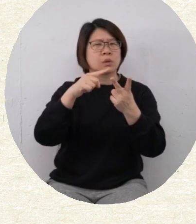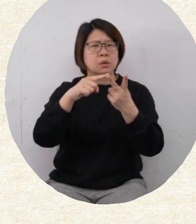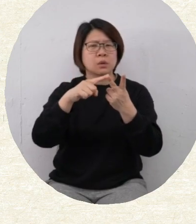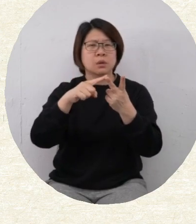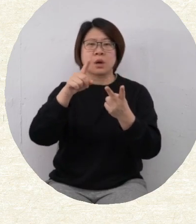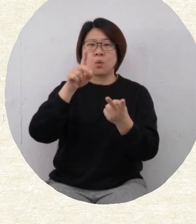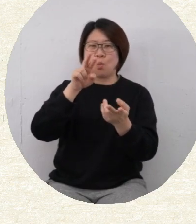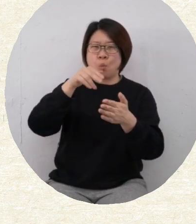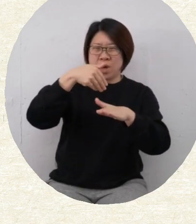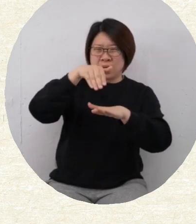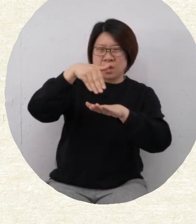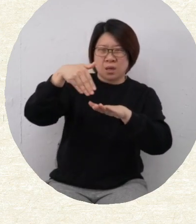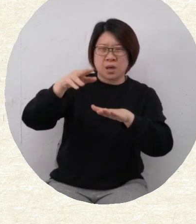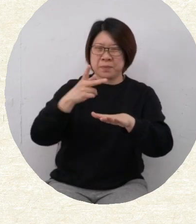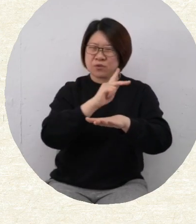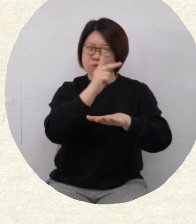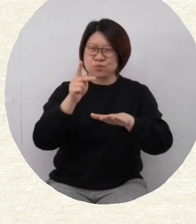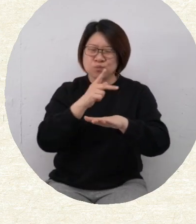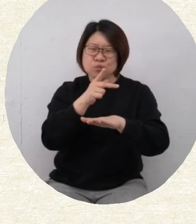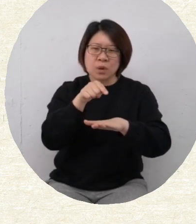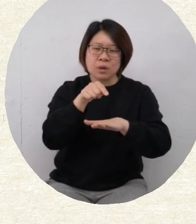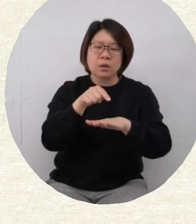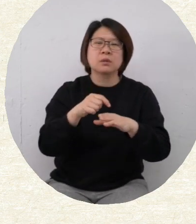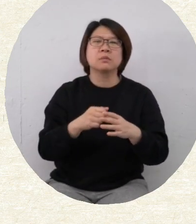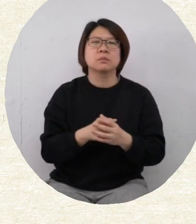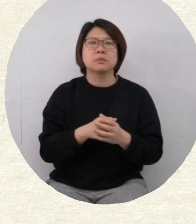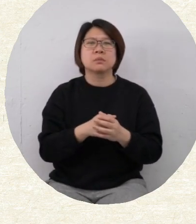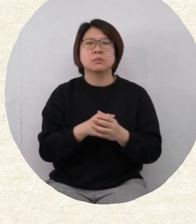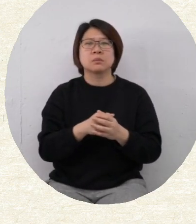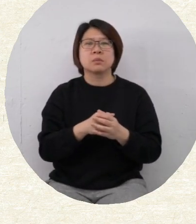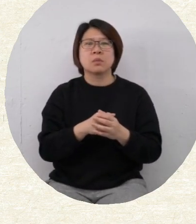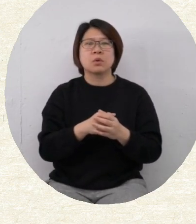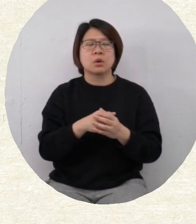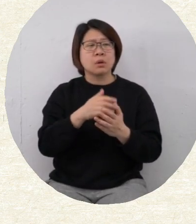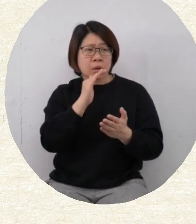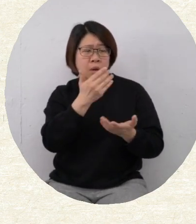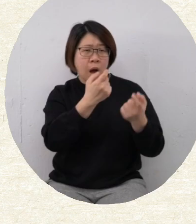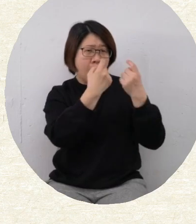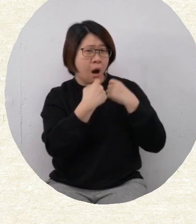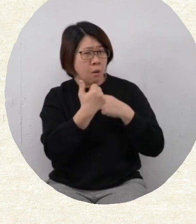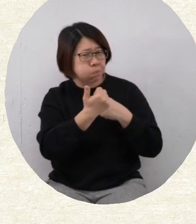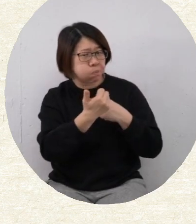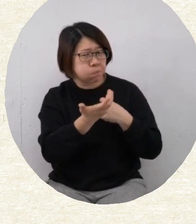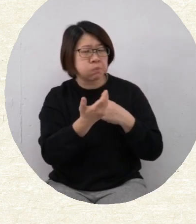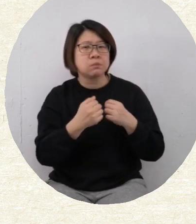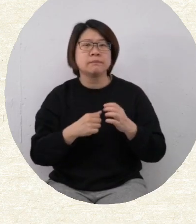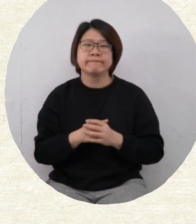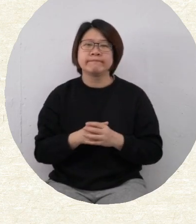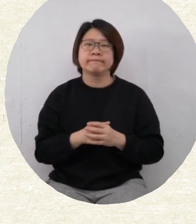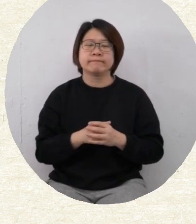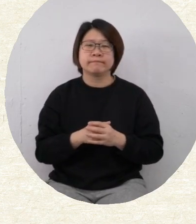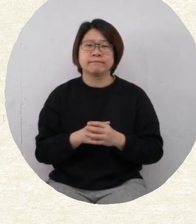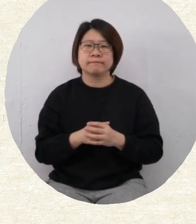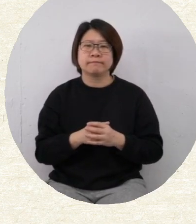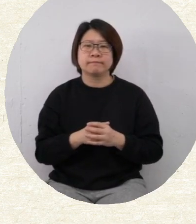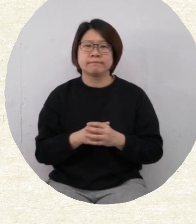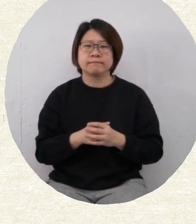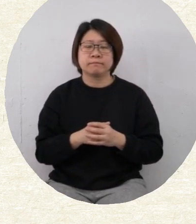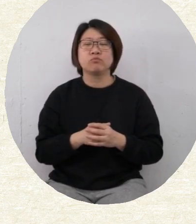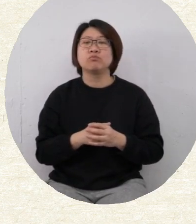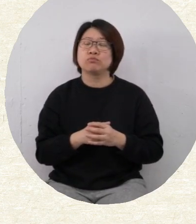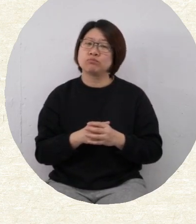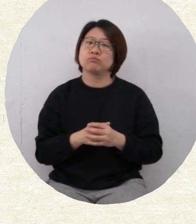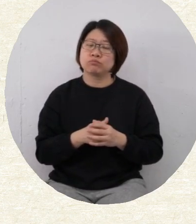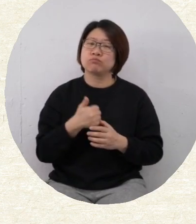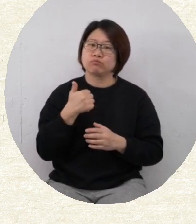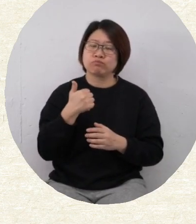on? I'm interested in how you reference history, like art history in your art pieces. For example, the 10